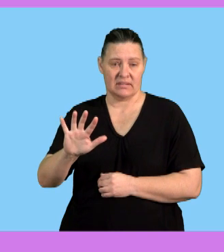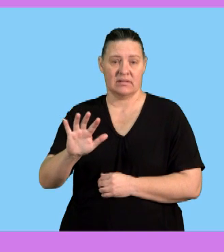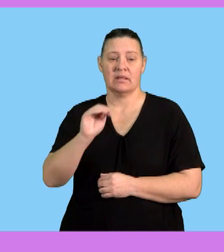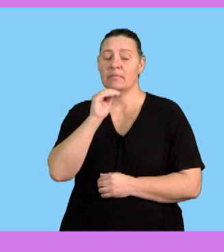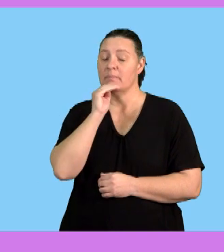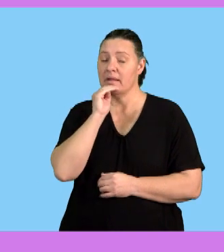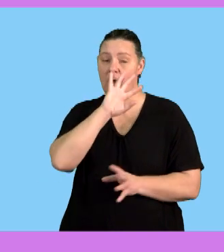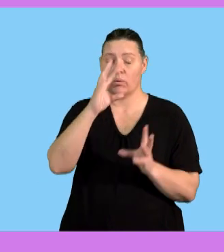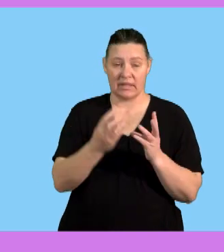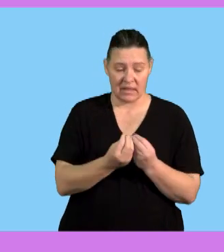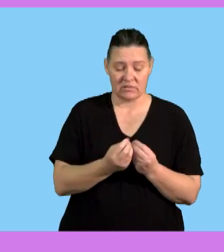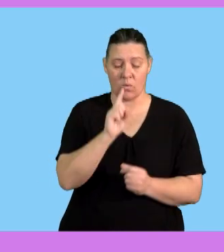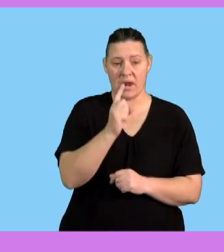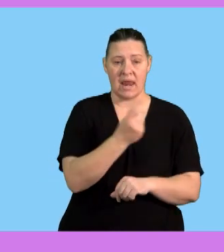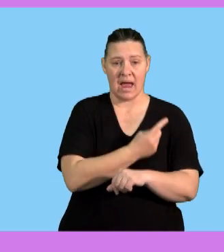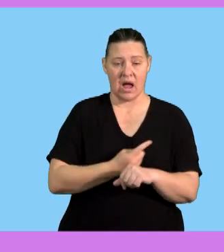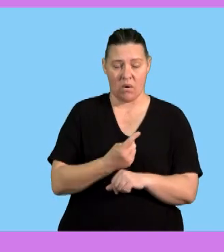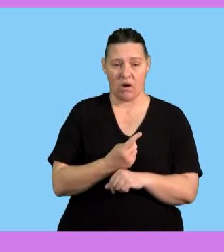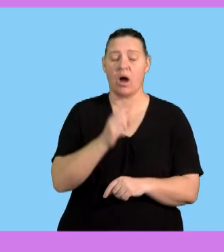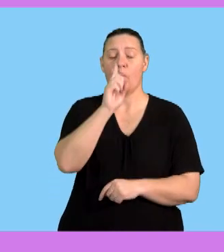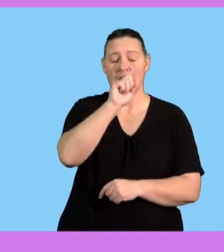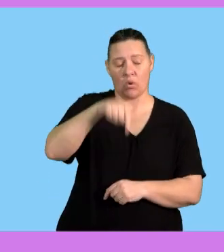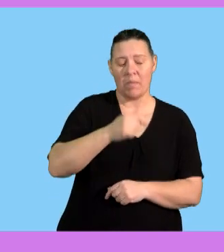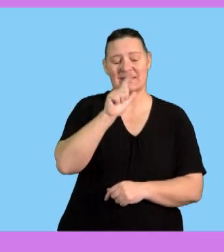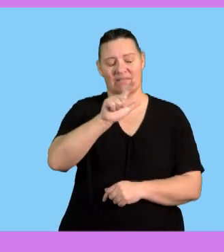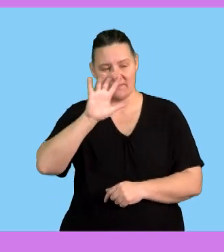0.75. So now this will give you